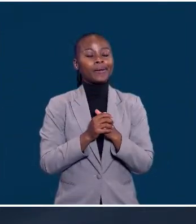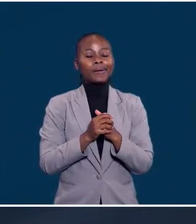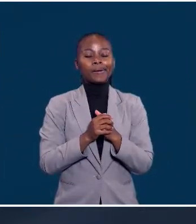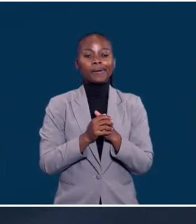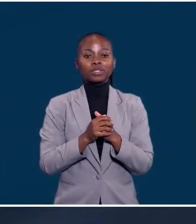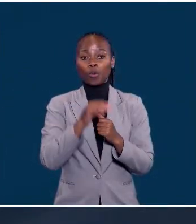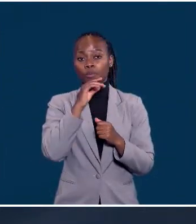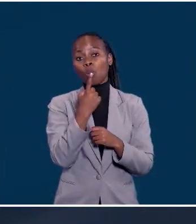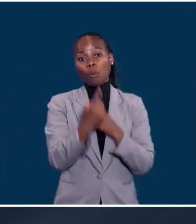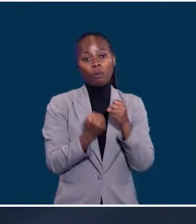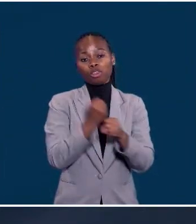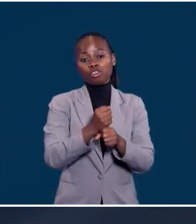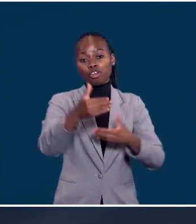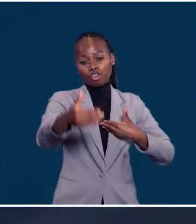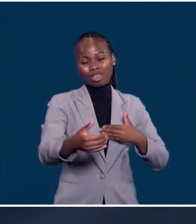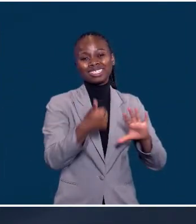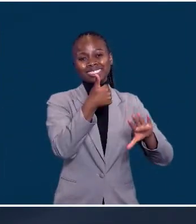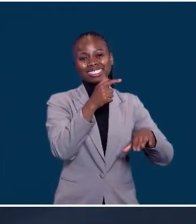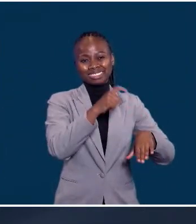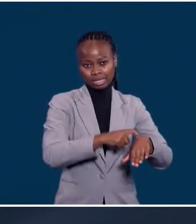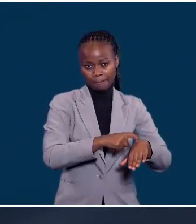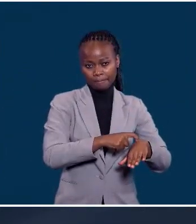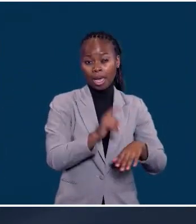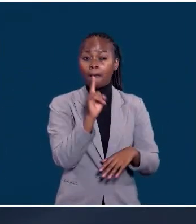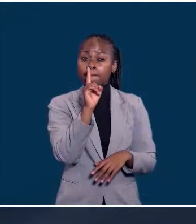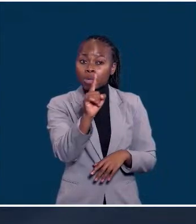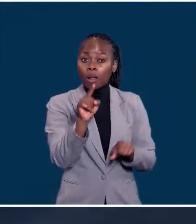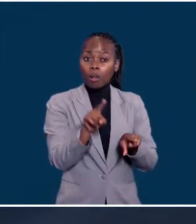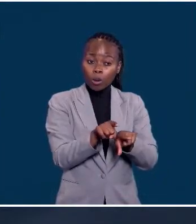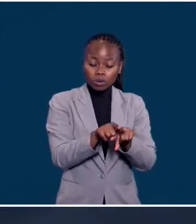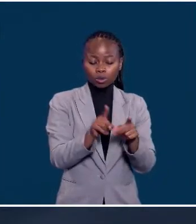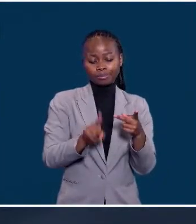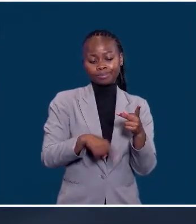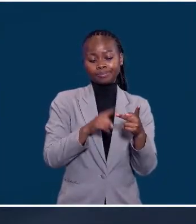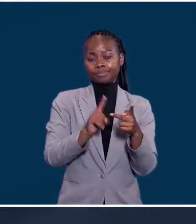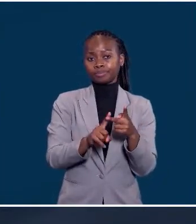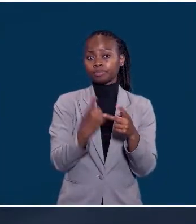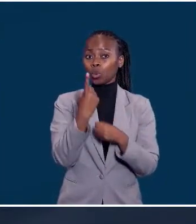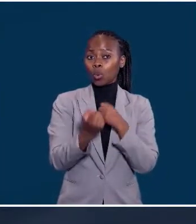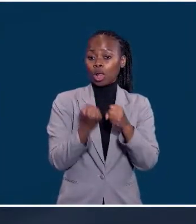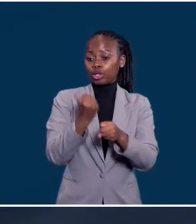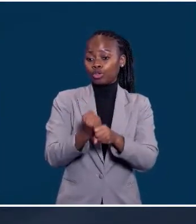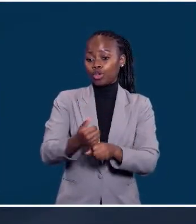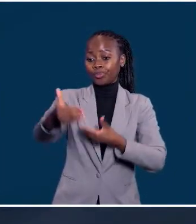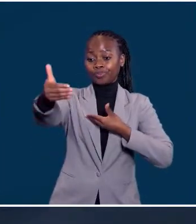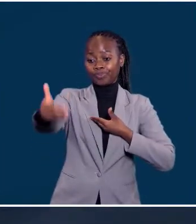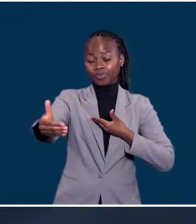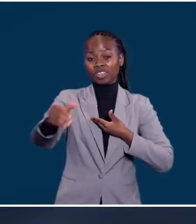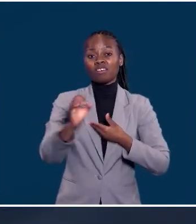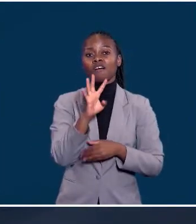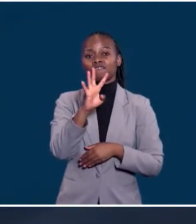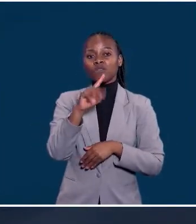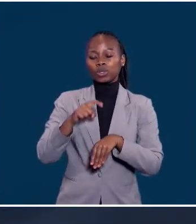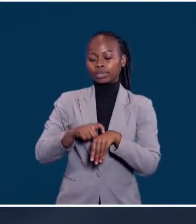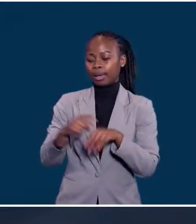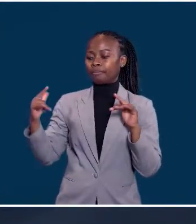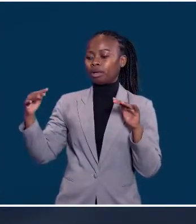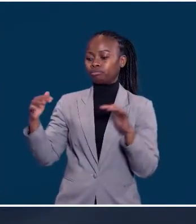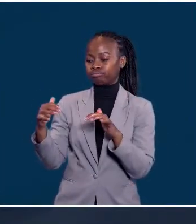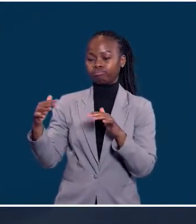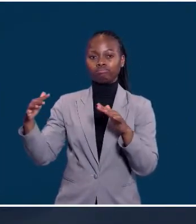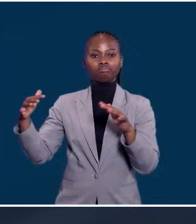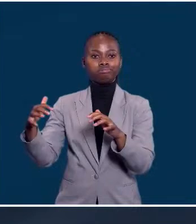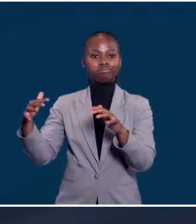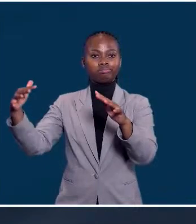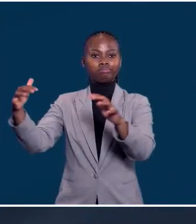4 times a year under the auspices of the group of 20 ministers and